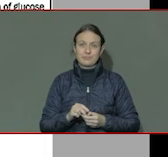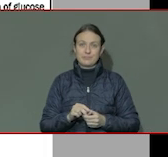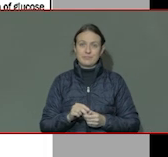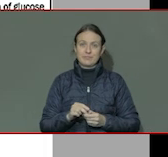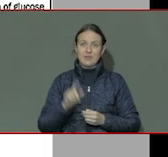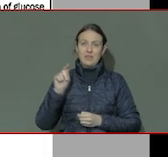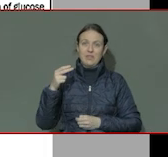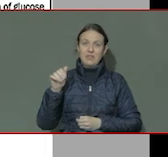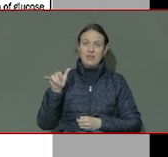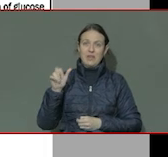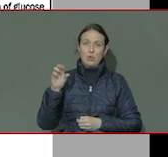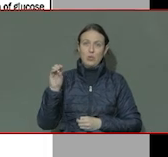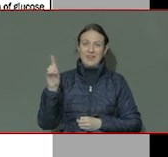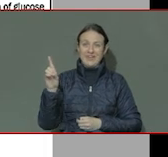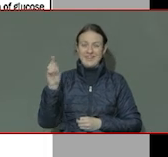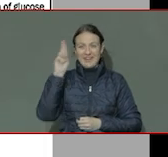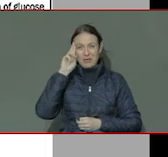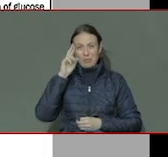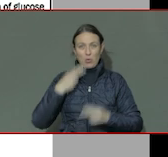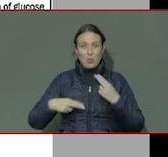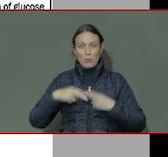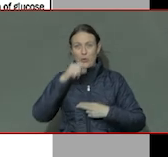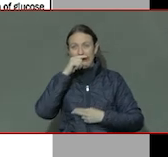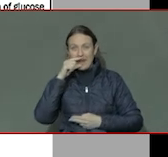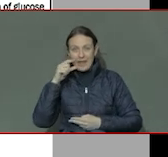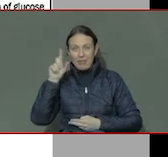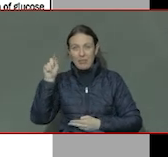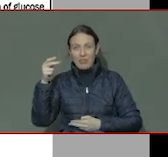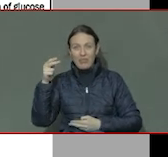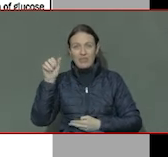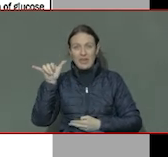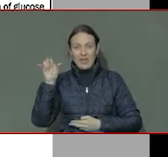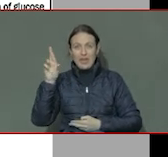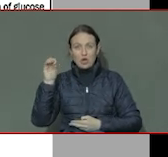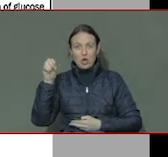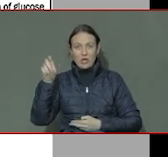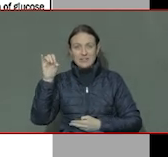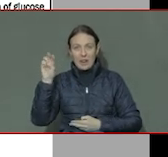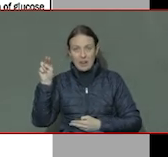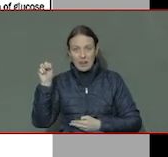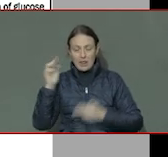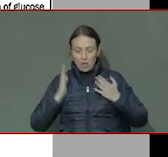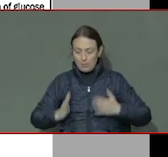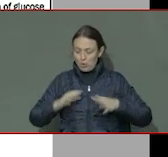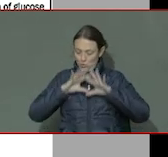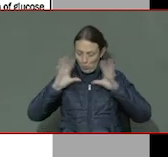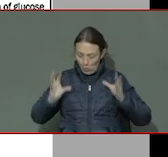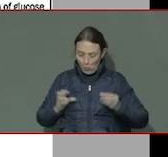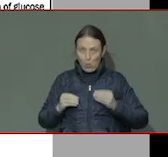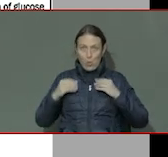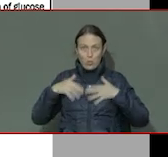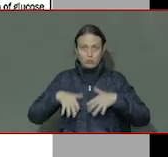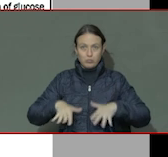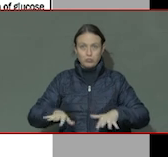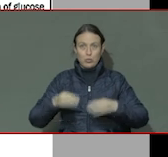thyroid gland. Just remember the hormone's name is thyroxine, and it's going to go everywhere in your body because your whole metabolism is